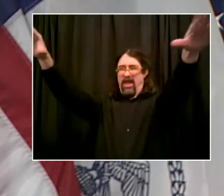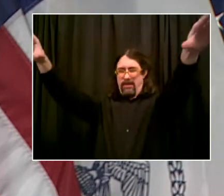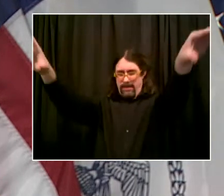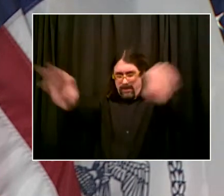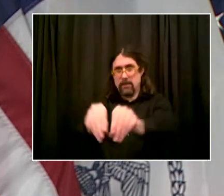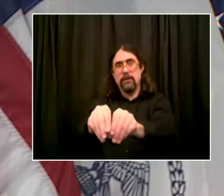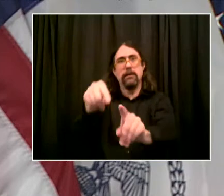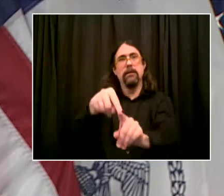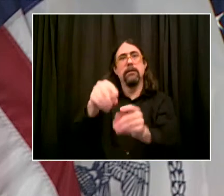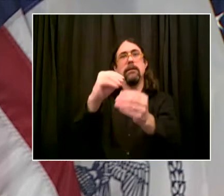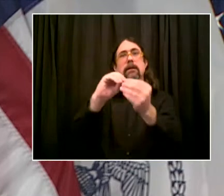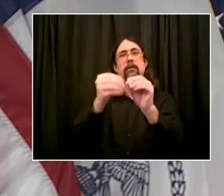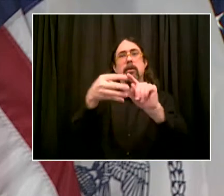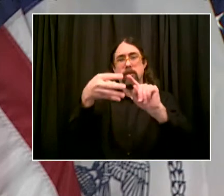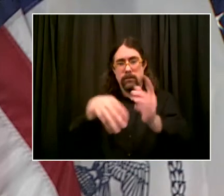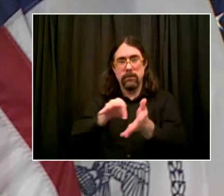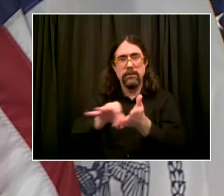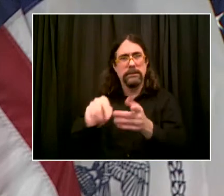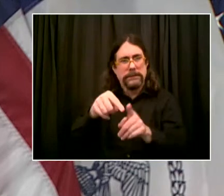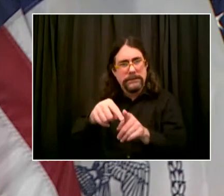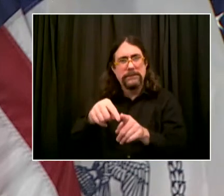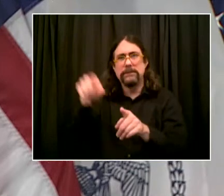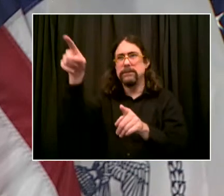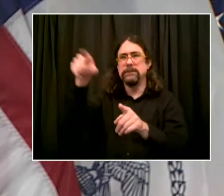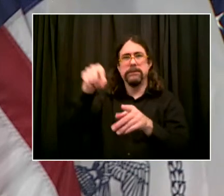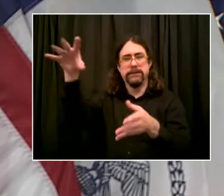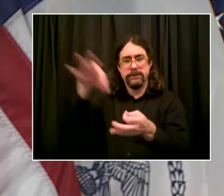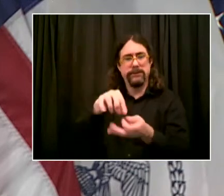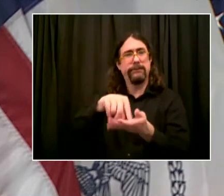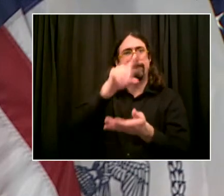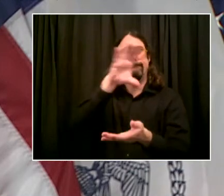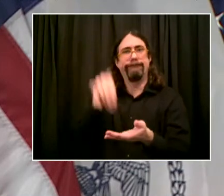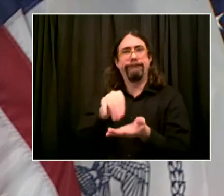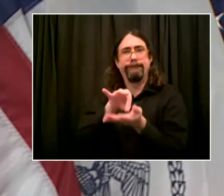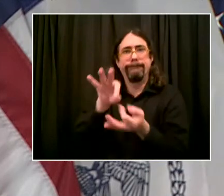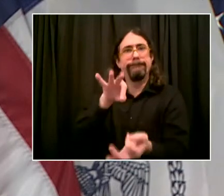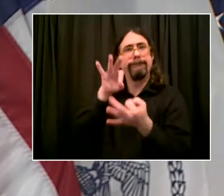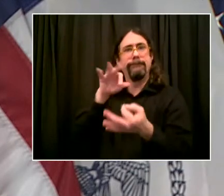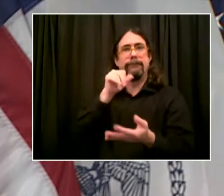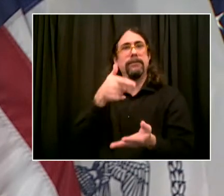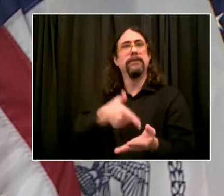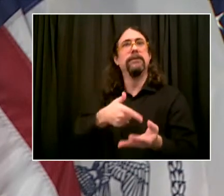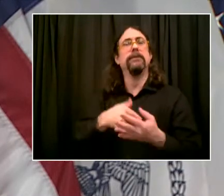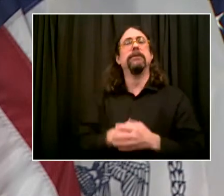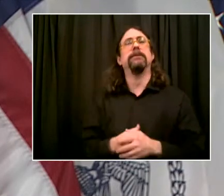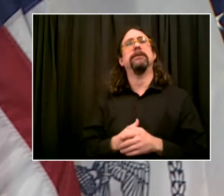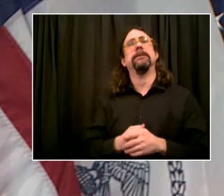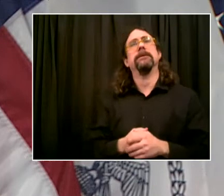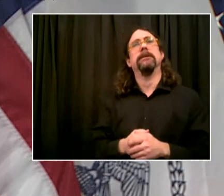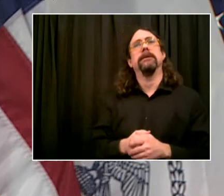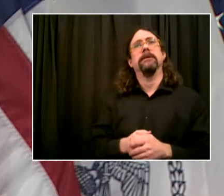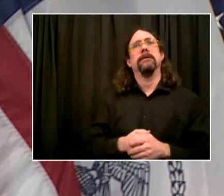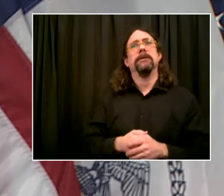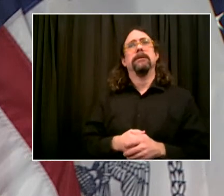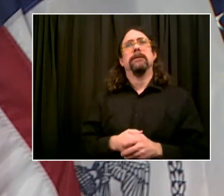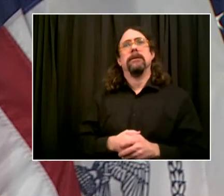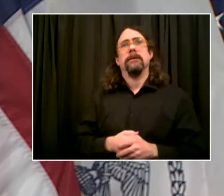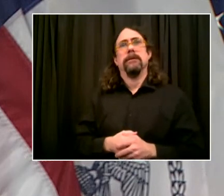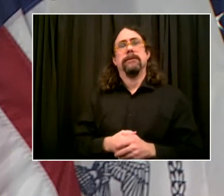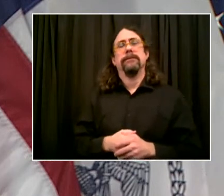who works in our hospitals, who serve us, first responders, police, fire, EMT, paramedics, correction